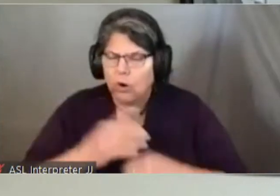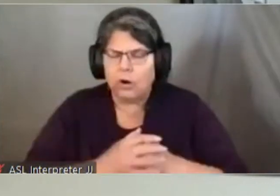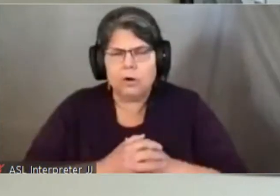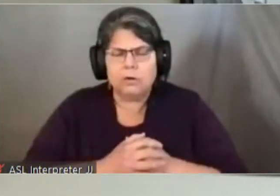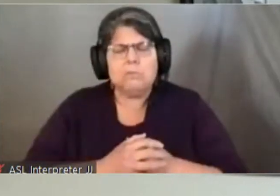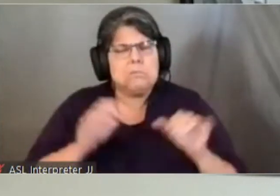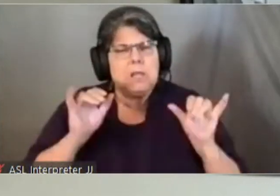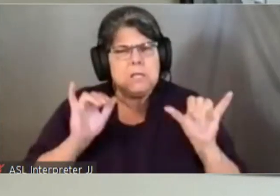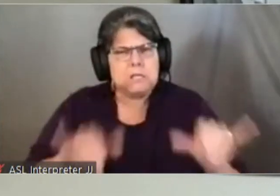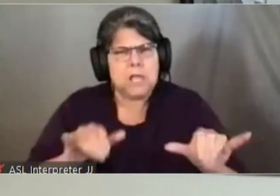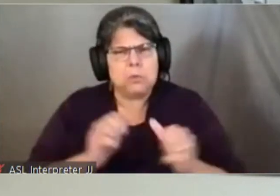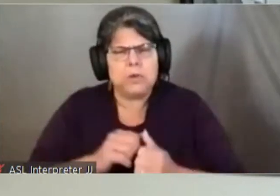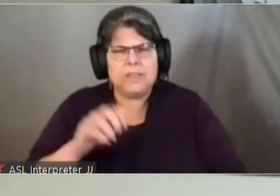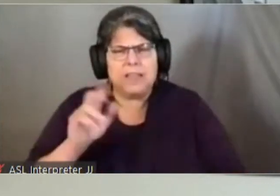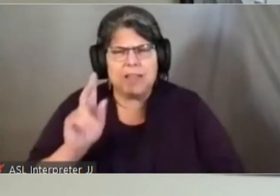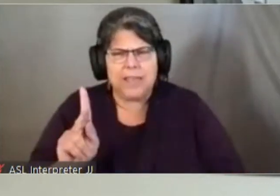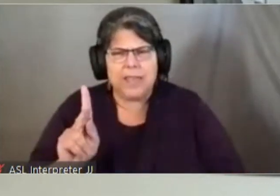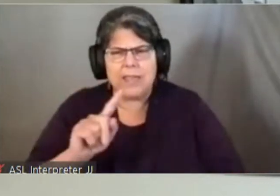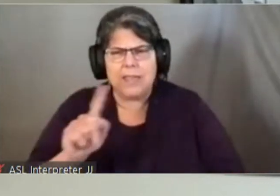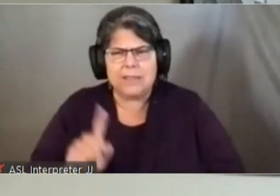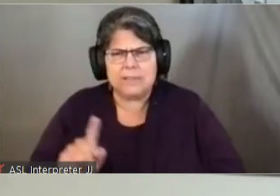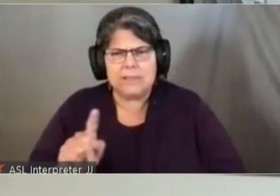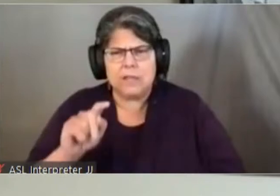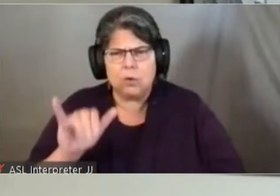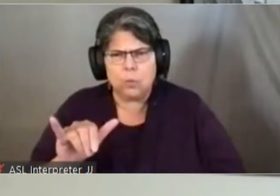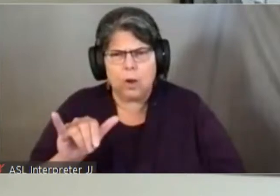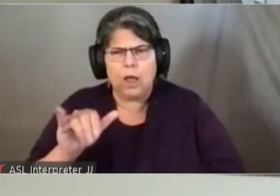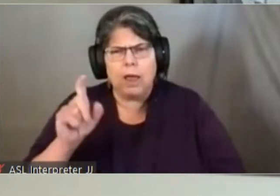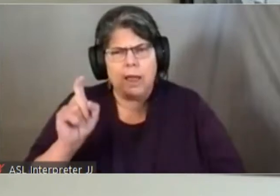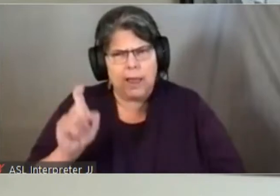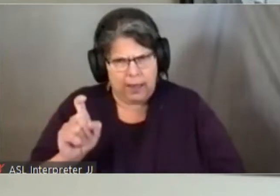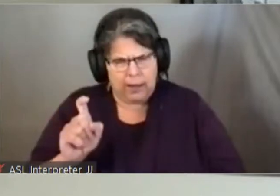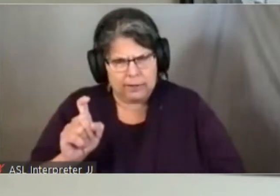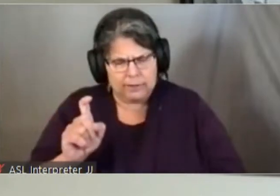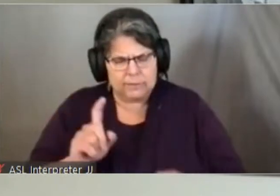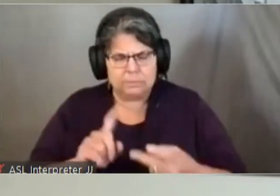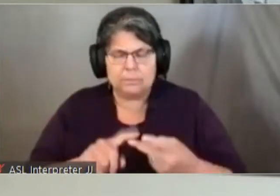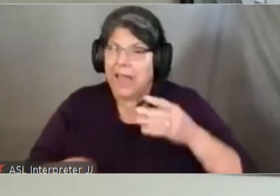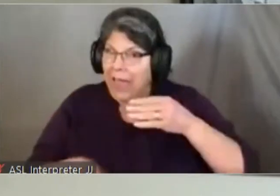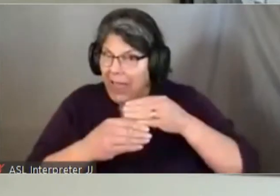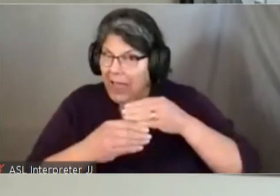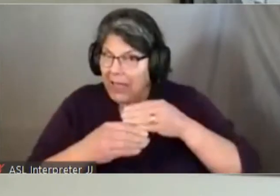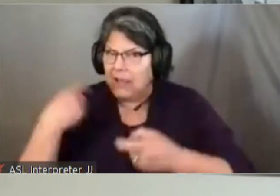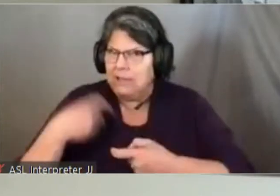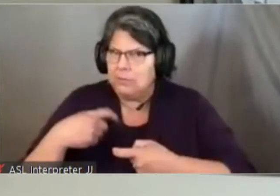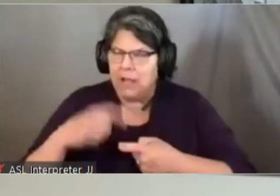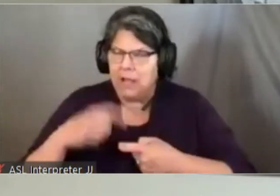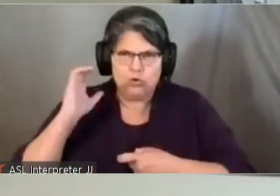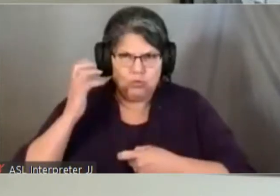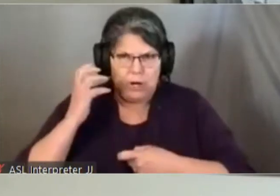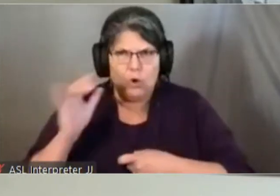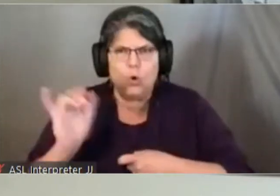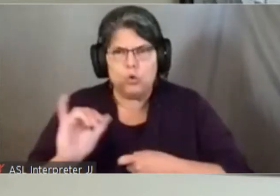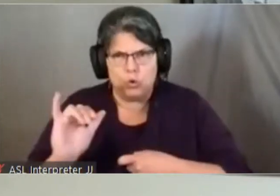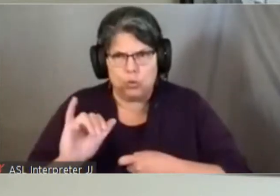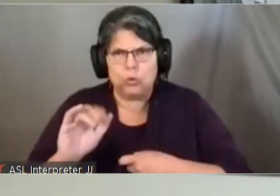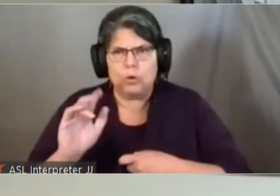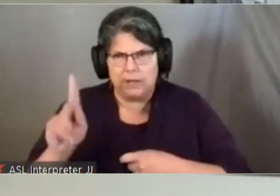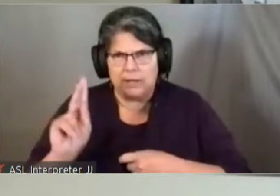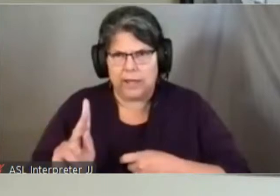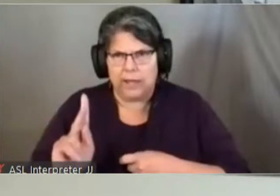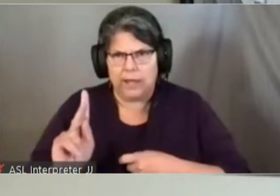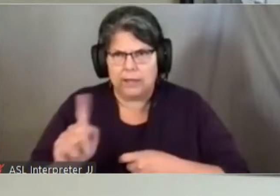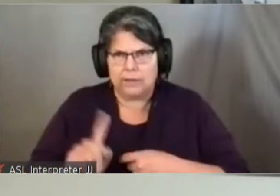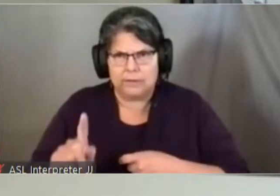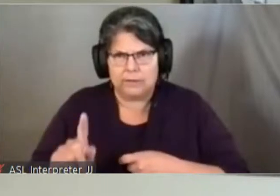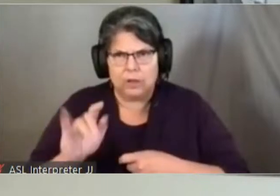with the KZYX presentations and add a Spanish radio program in KZYX as well. We've been